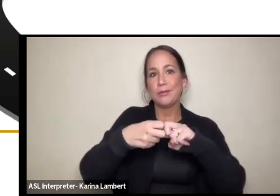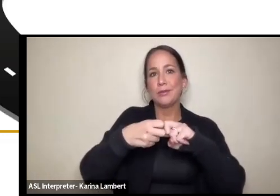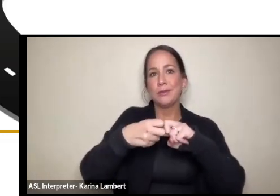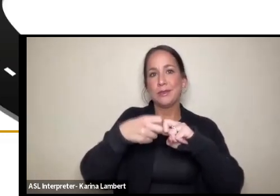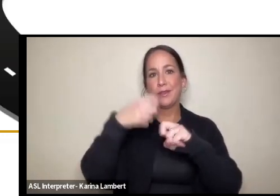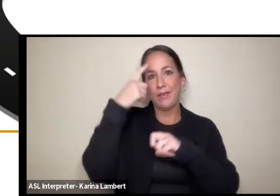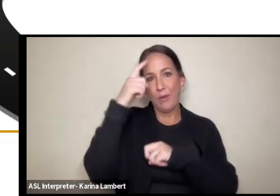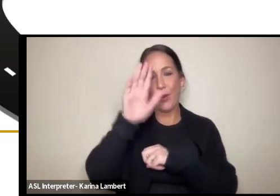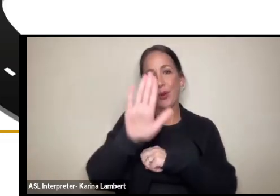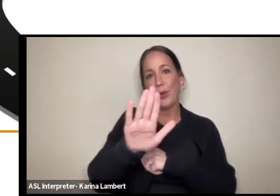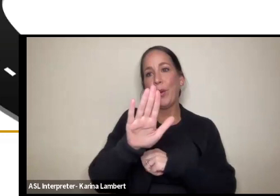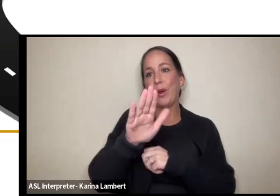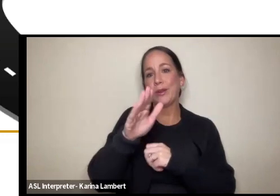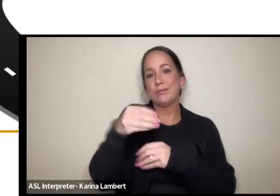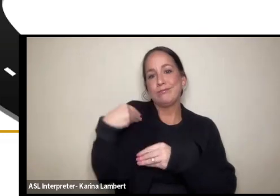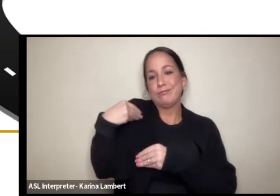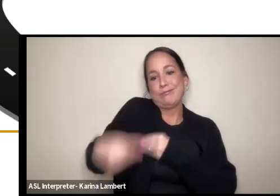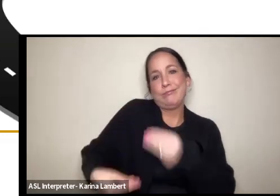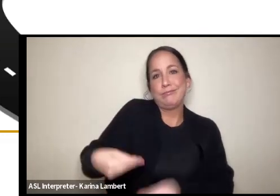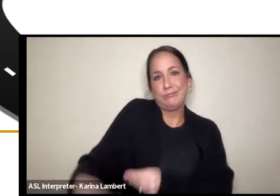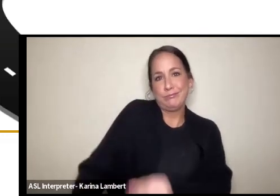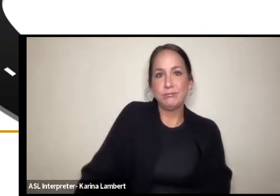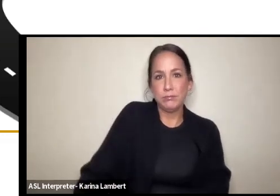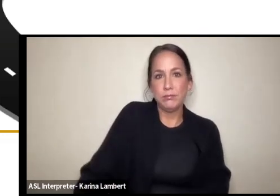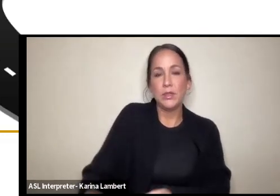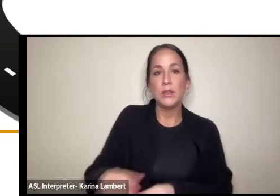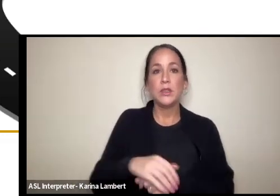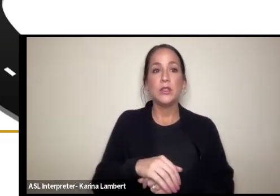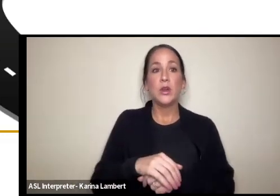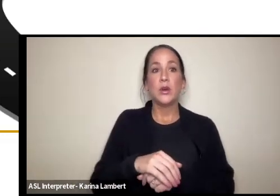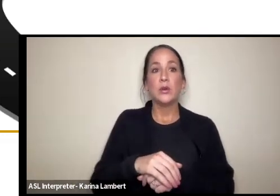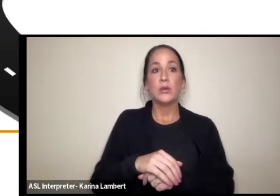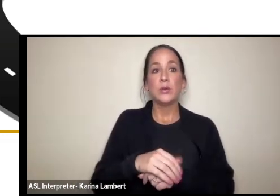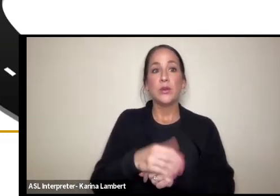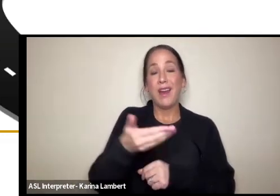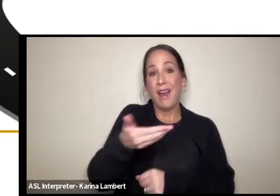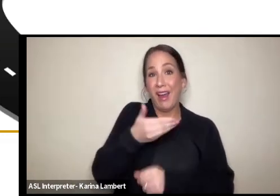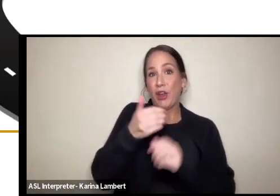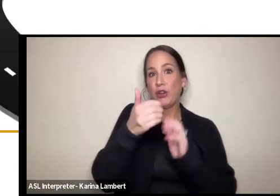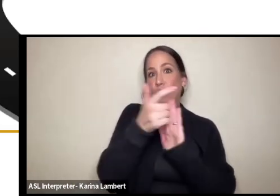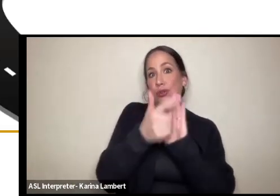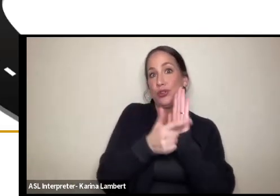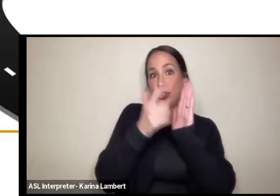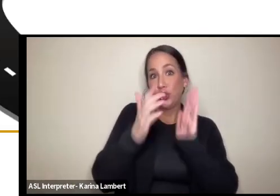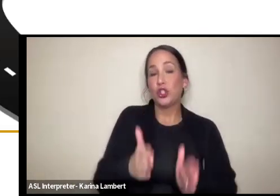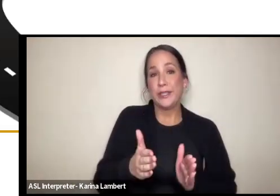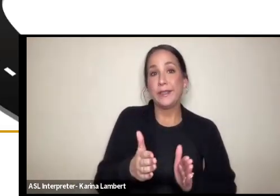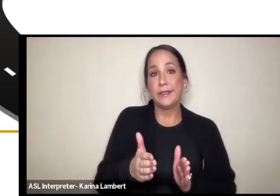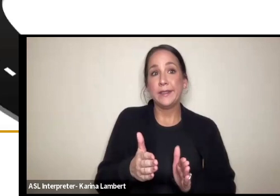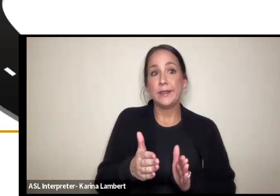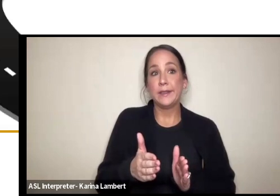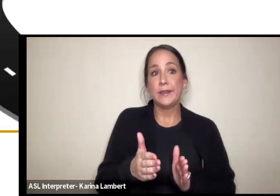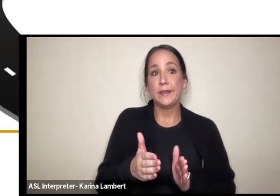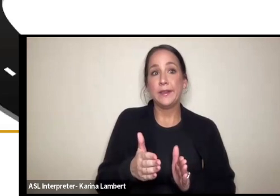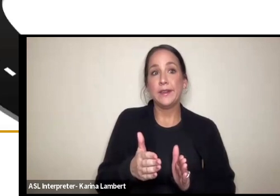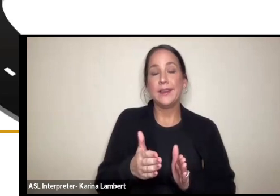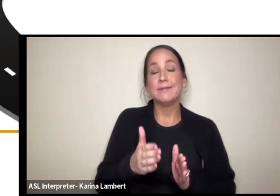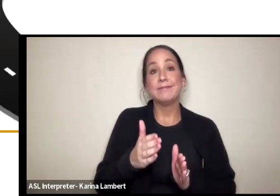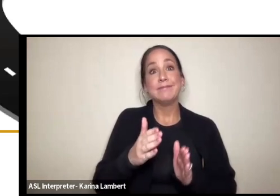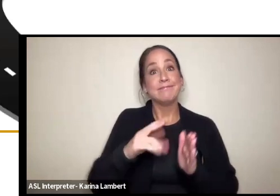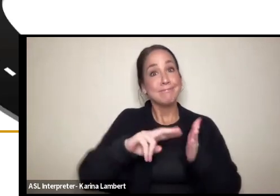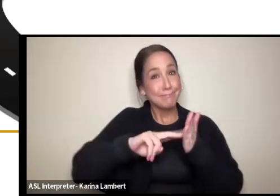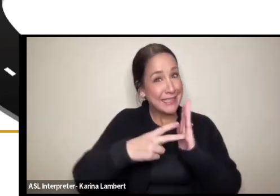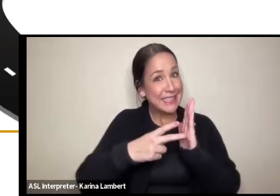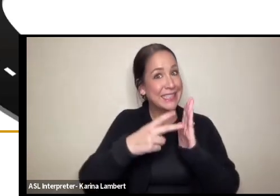heirs and your loved ones. So securing an attorney, and let me just say, an attorney that